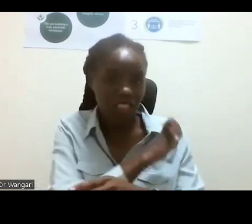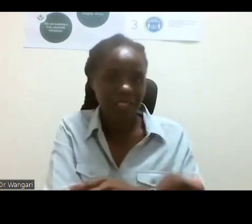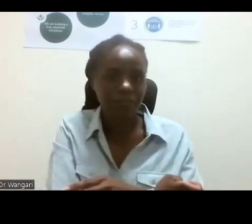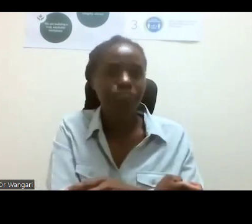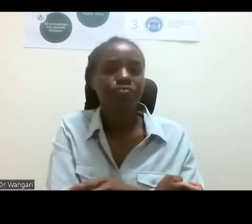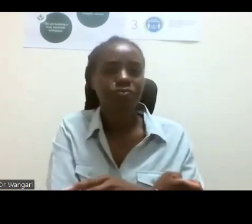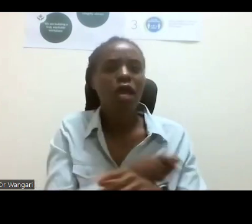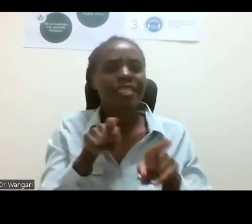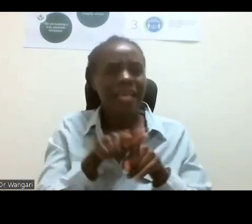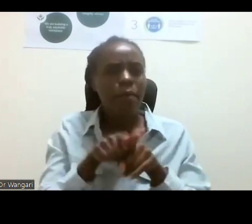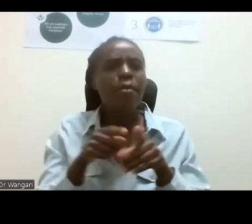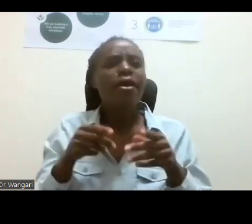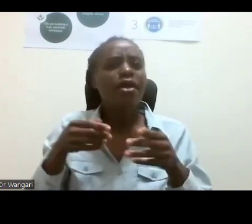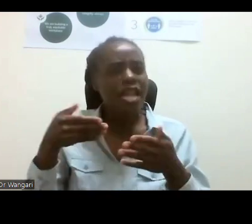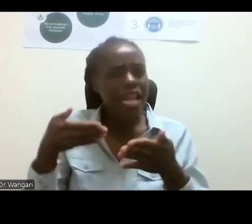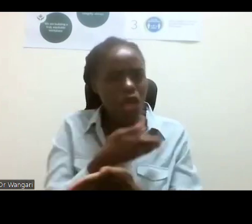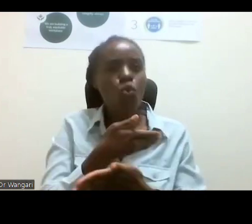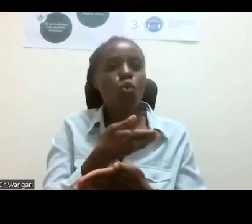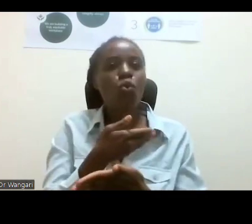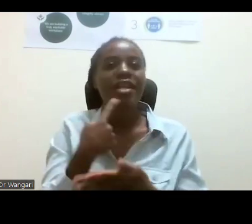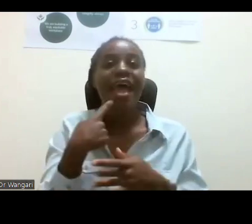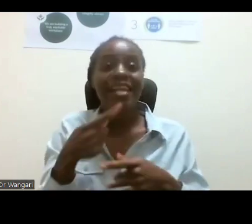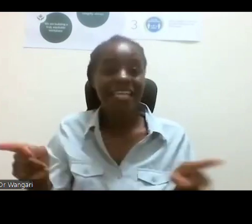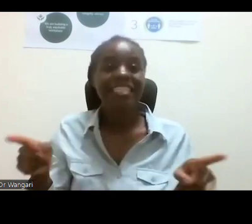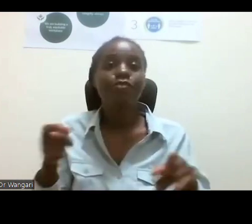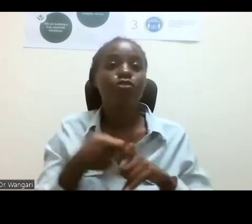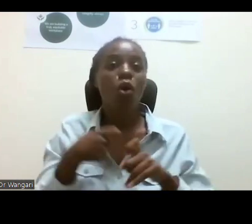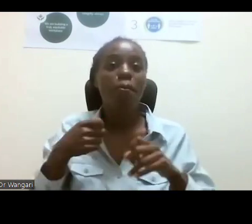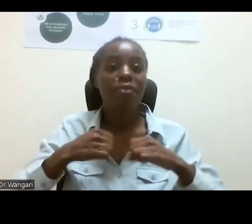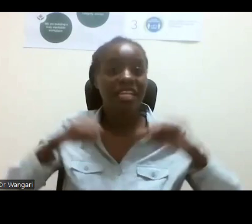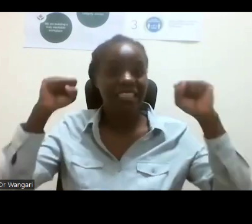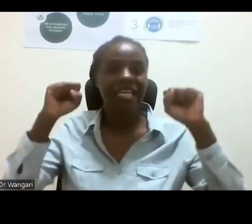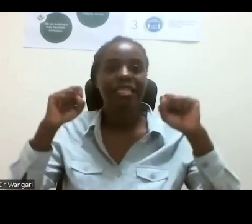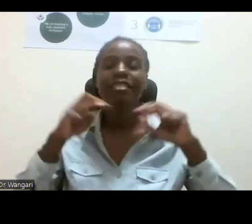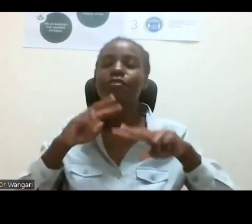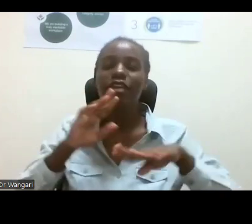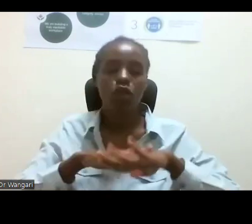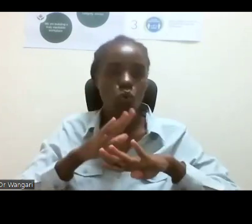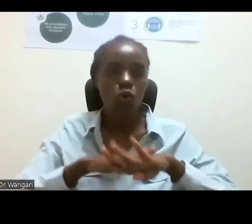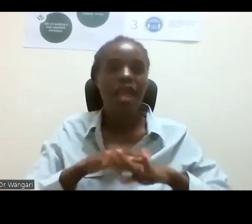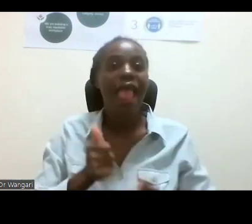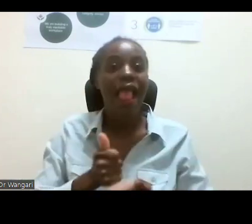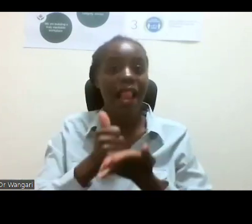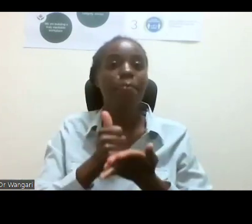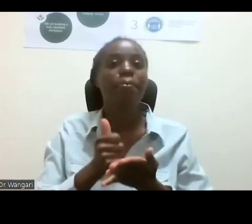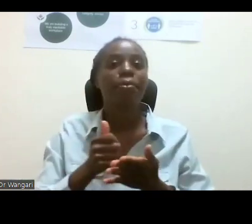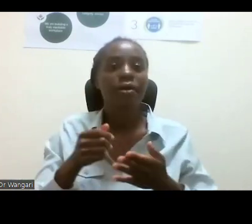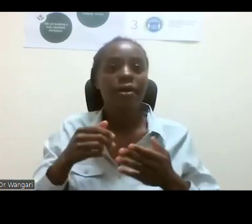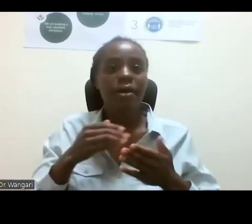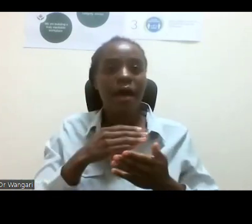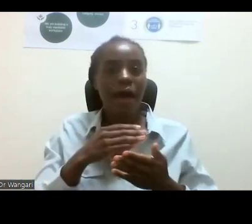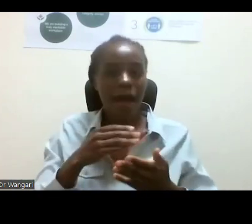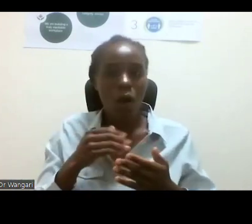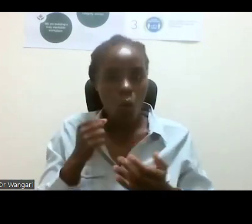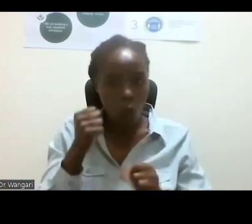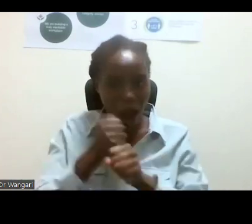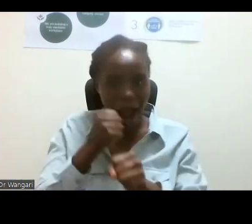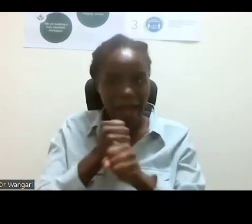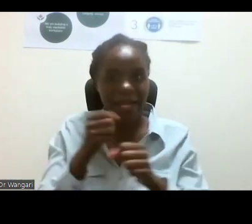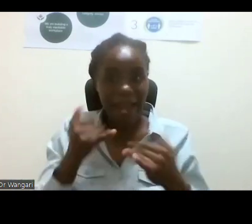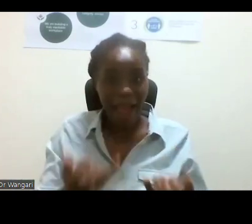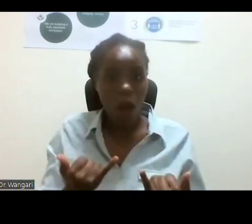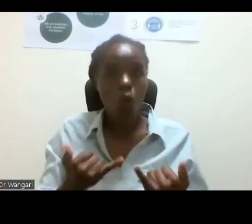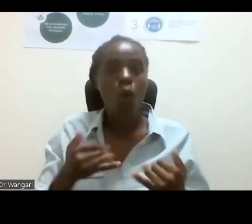us to really push the agenda of ending FGM, and we have seen that work, and we've had multi-sectoral approaches now in the